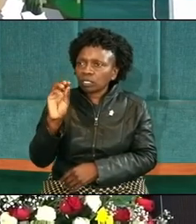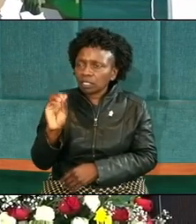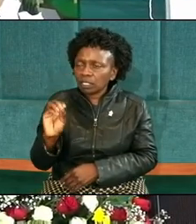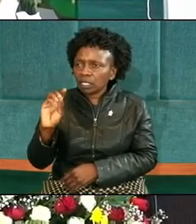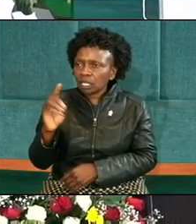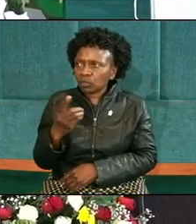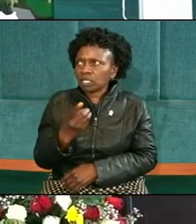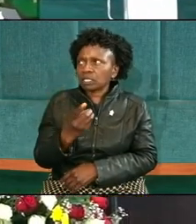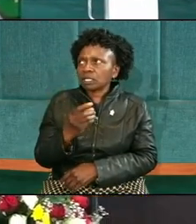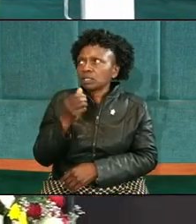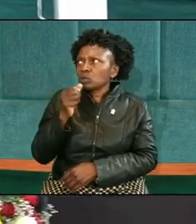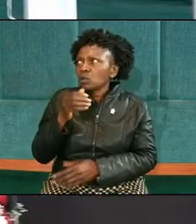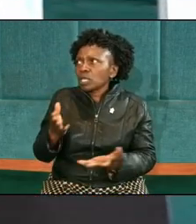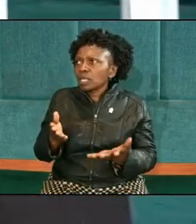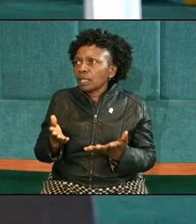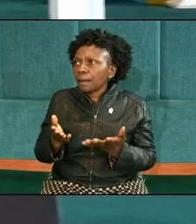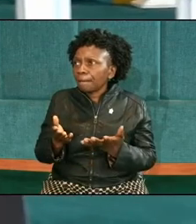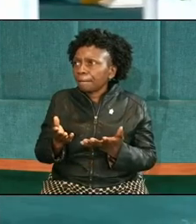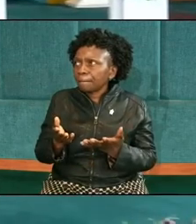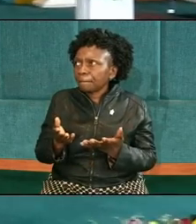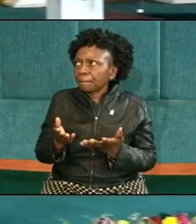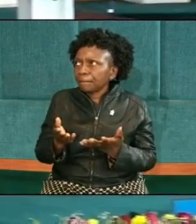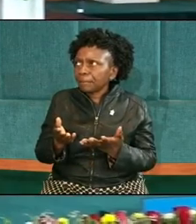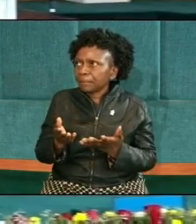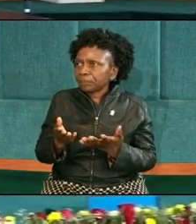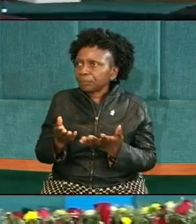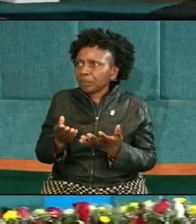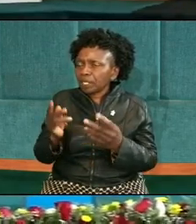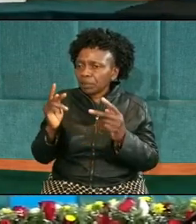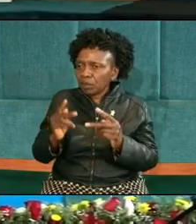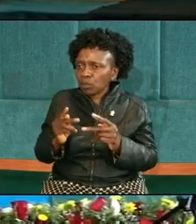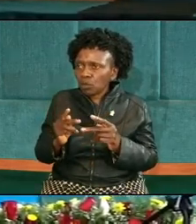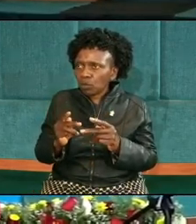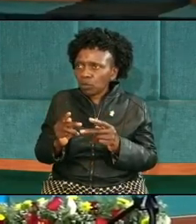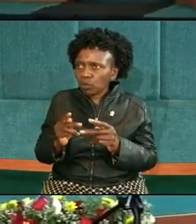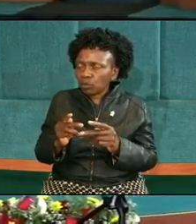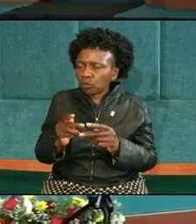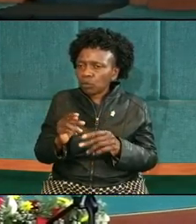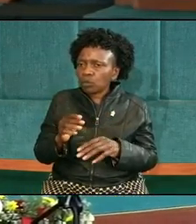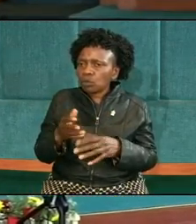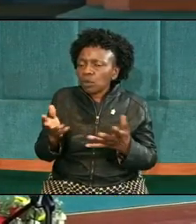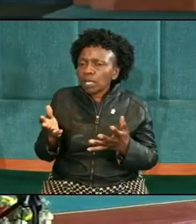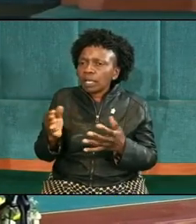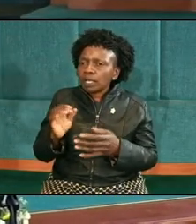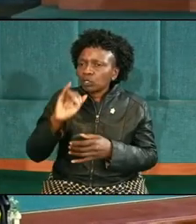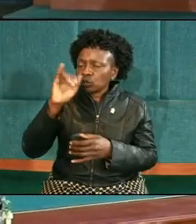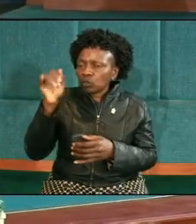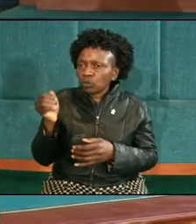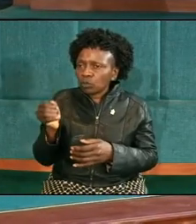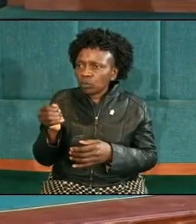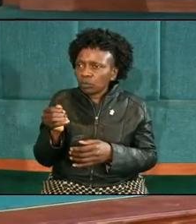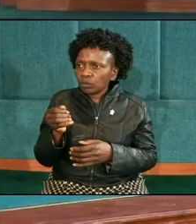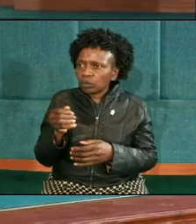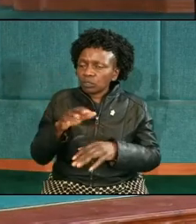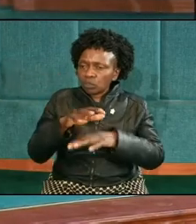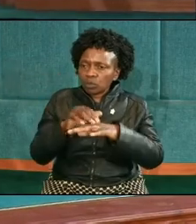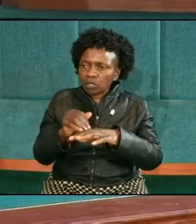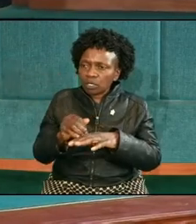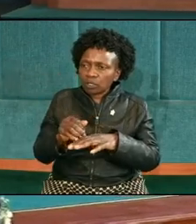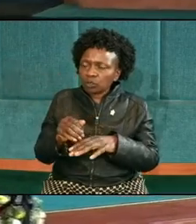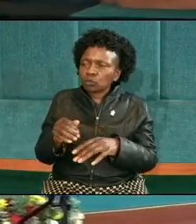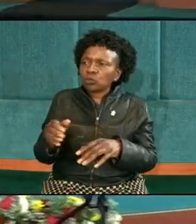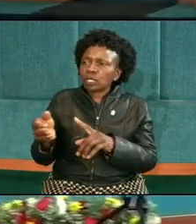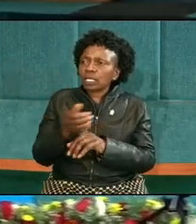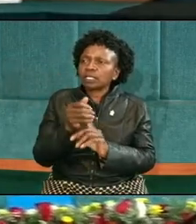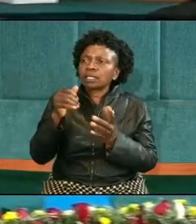120,000. So here's the evangelist that was called by God to get involved.